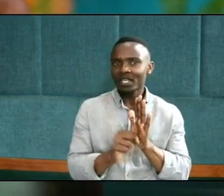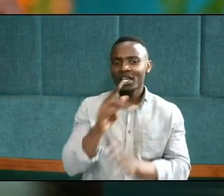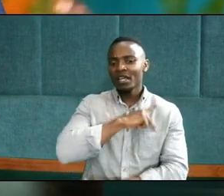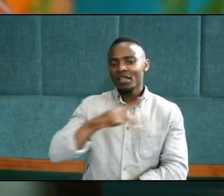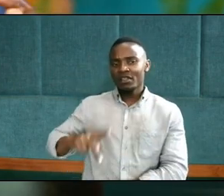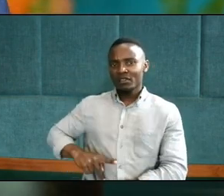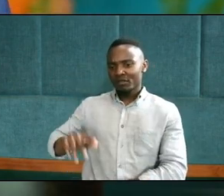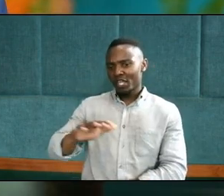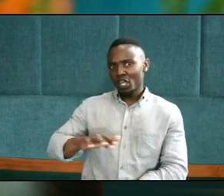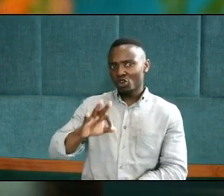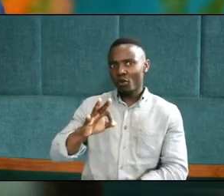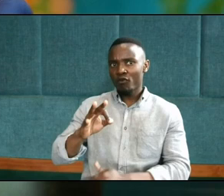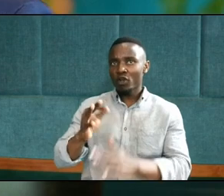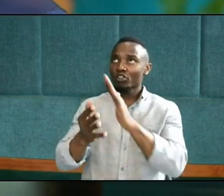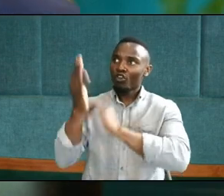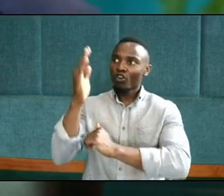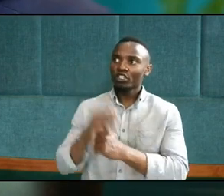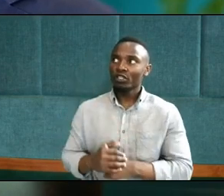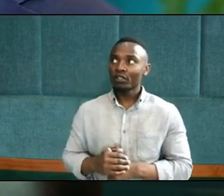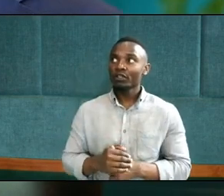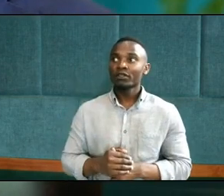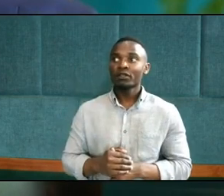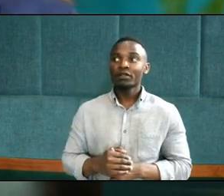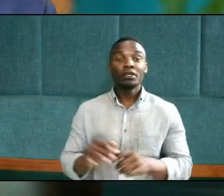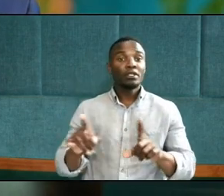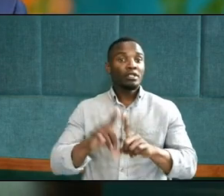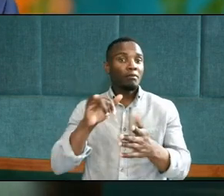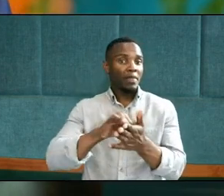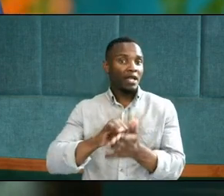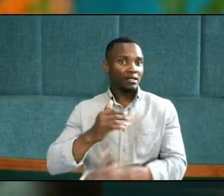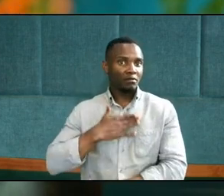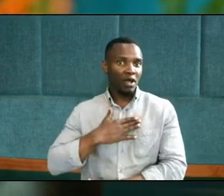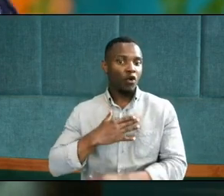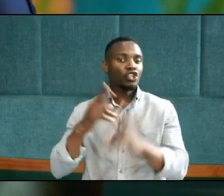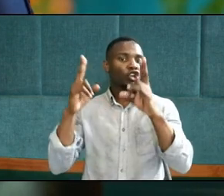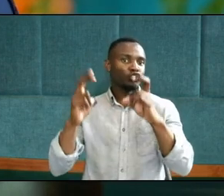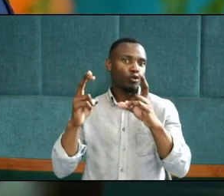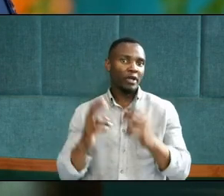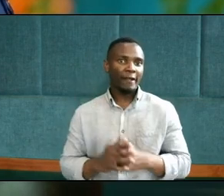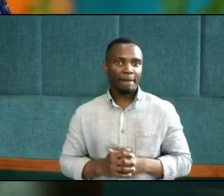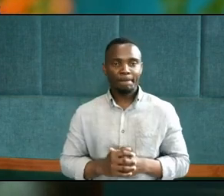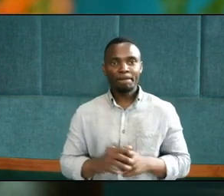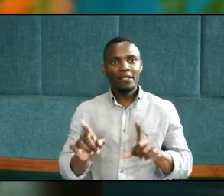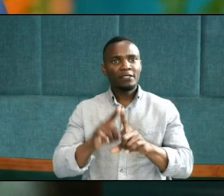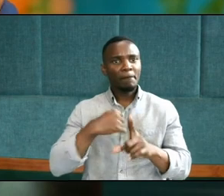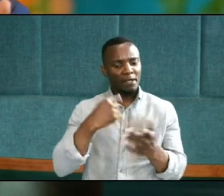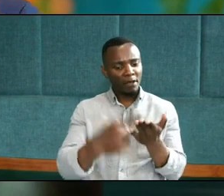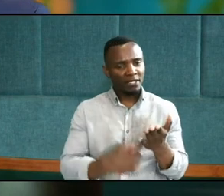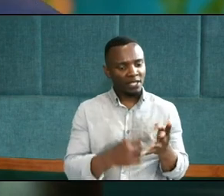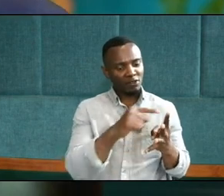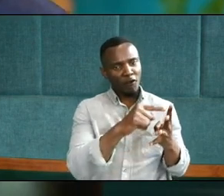God. Let's talk about this one. So that's the message I have for you, the kingdom of God. And I'm discussing four